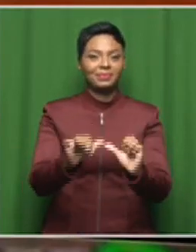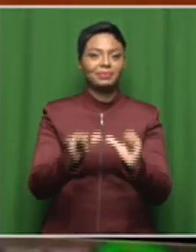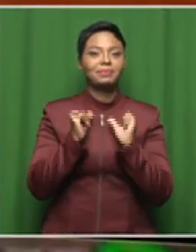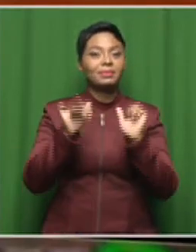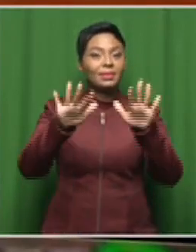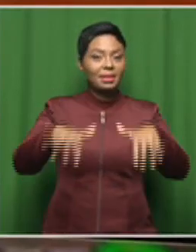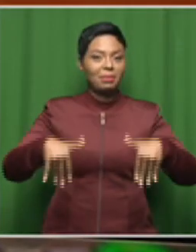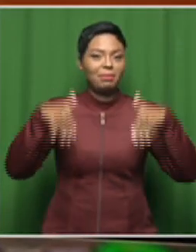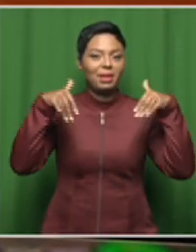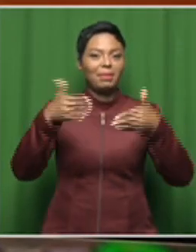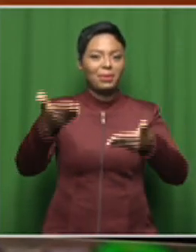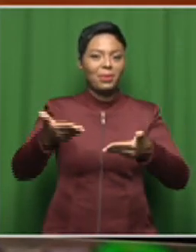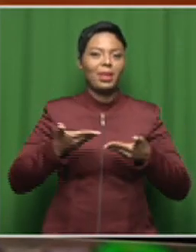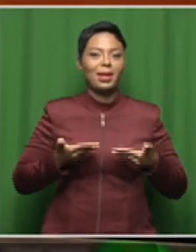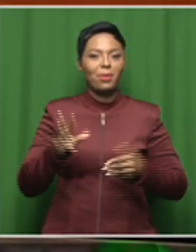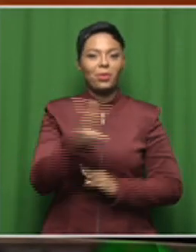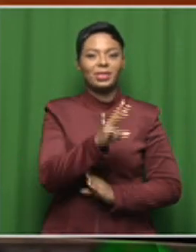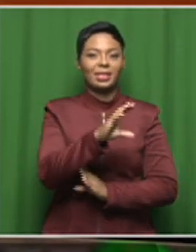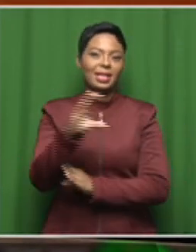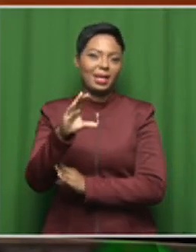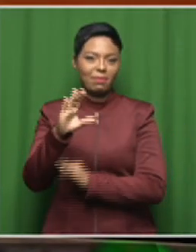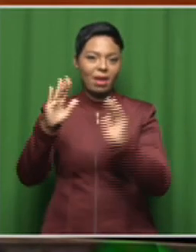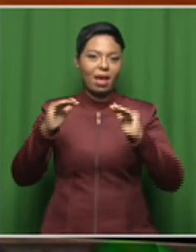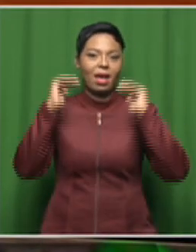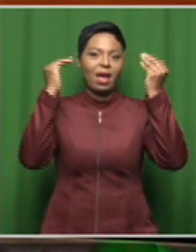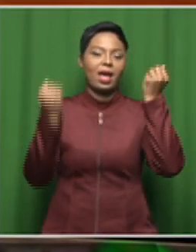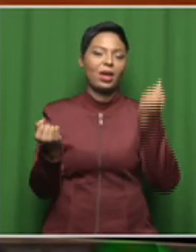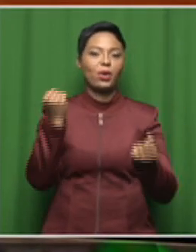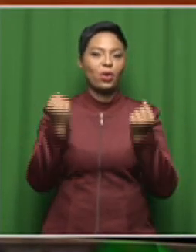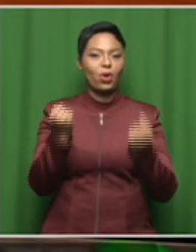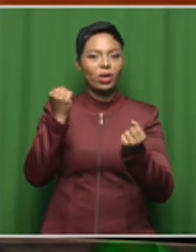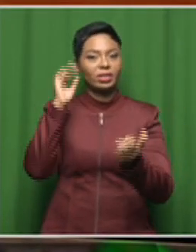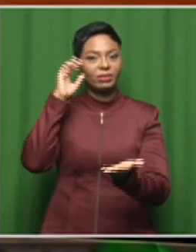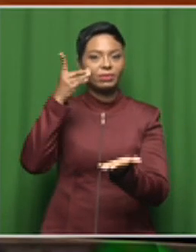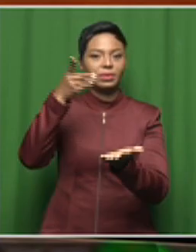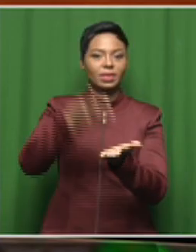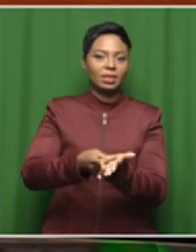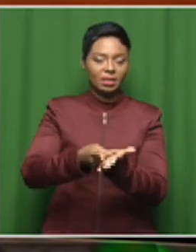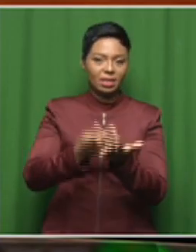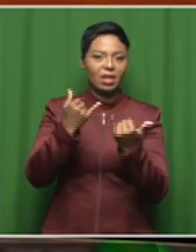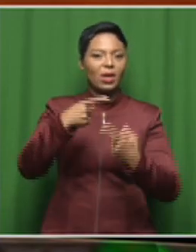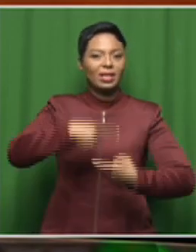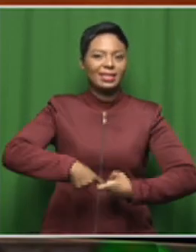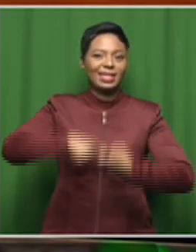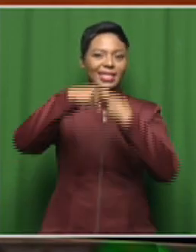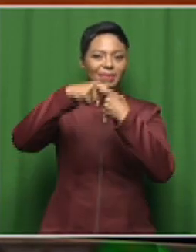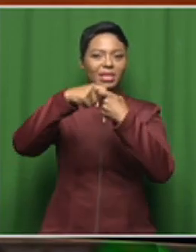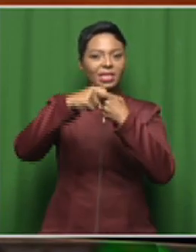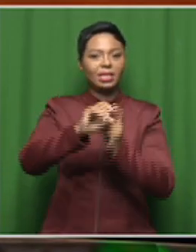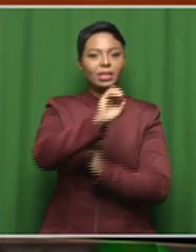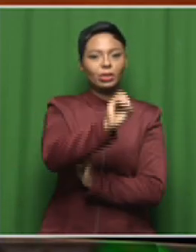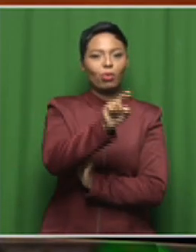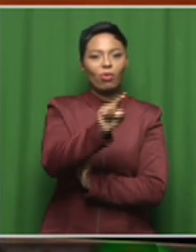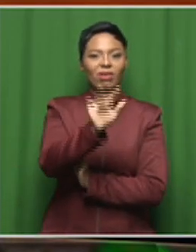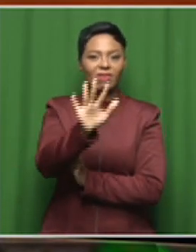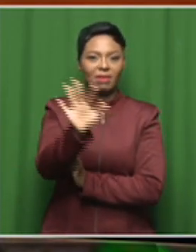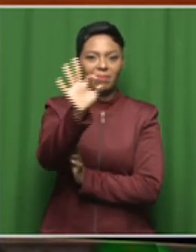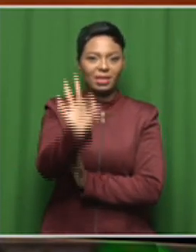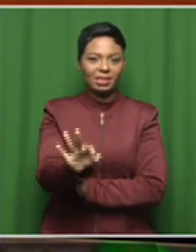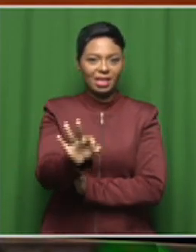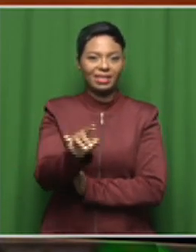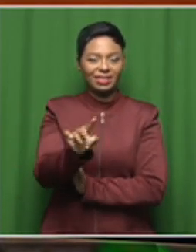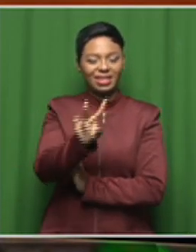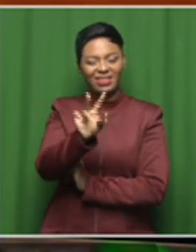Parliament has welcomed the Western Cape High Court ruling on the suspension of the 0.5% value-added tax